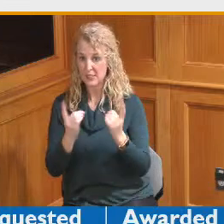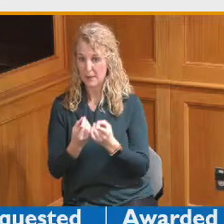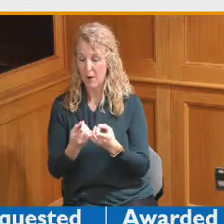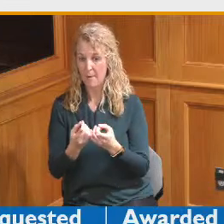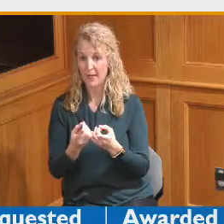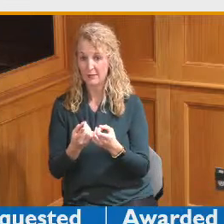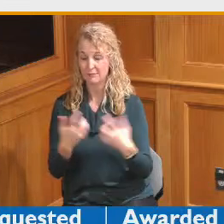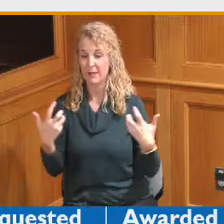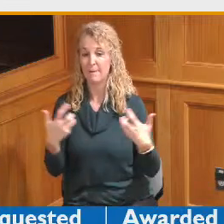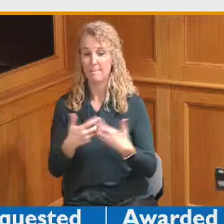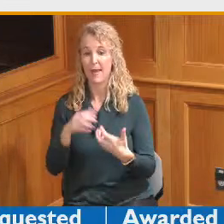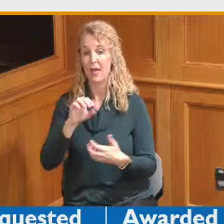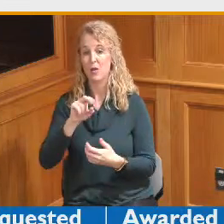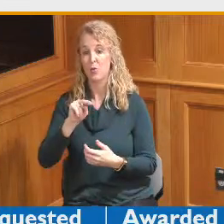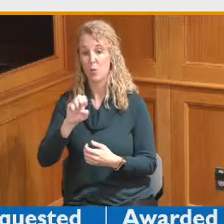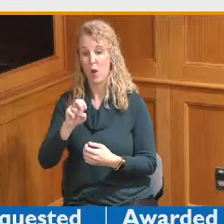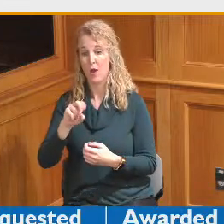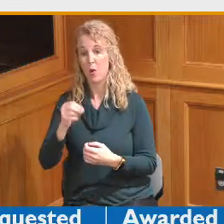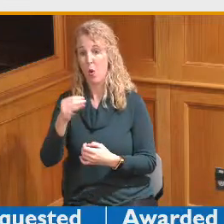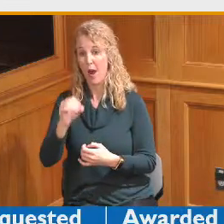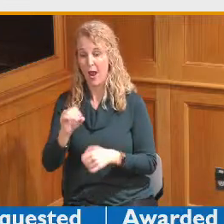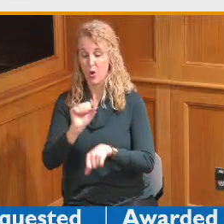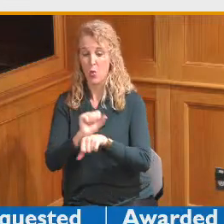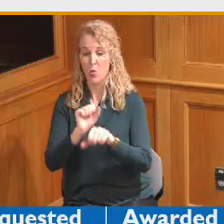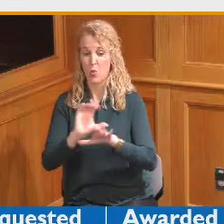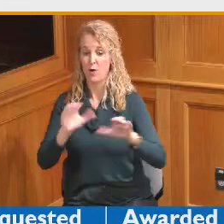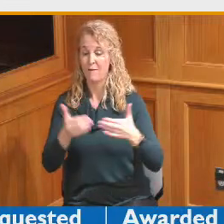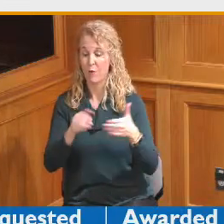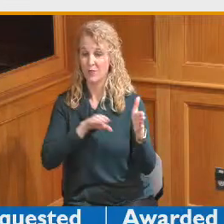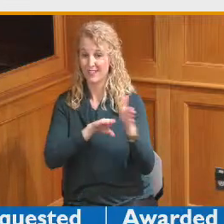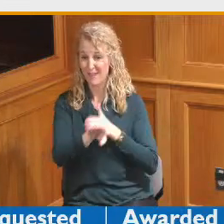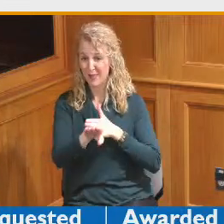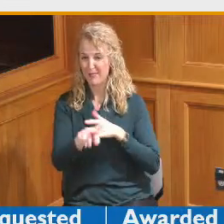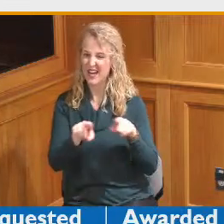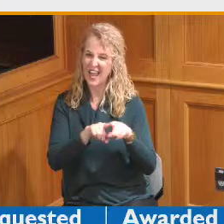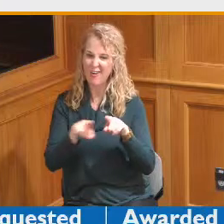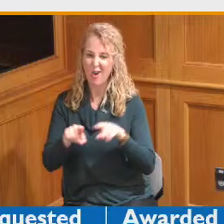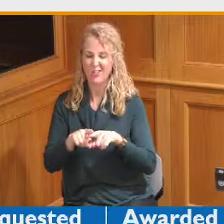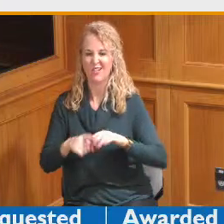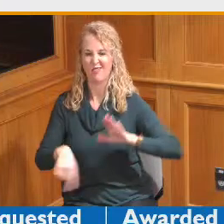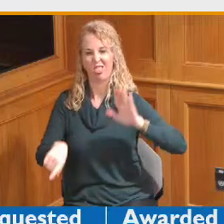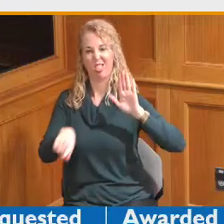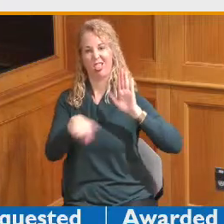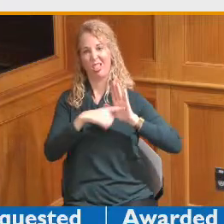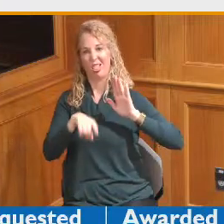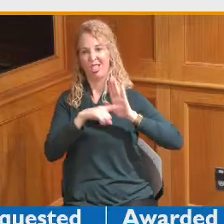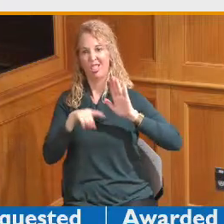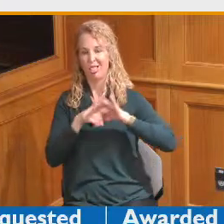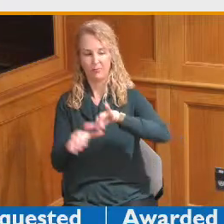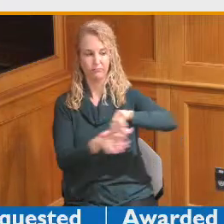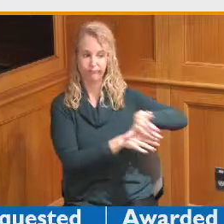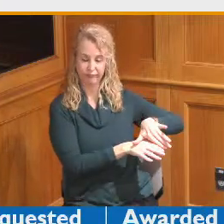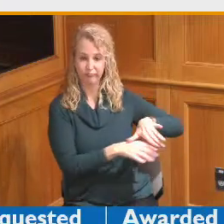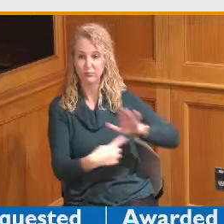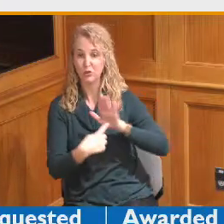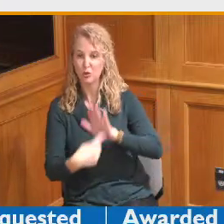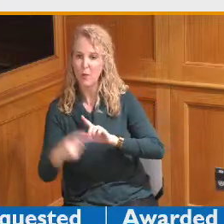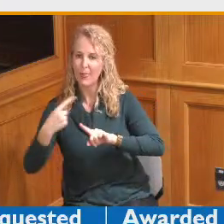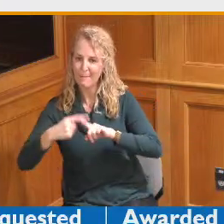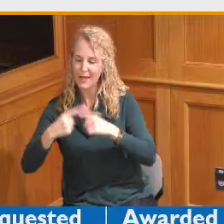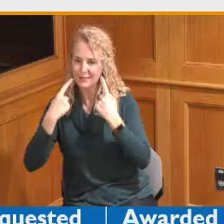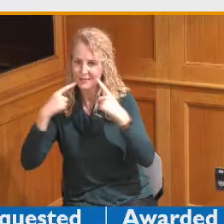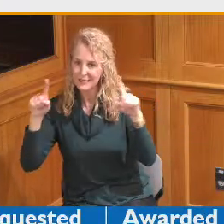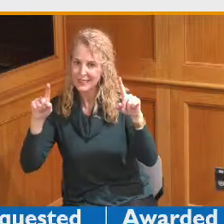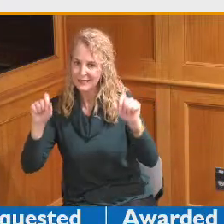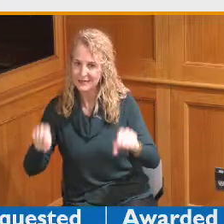with One Ohio's workforce development and stigma reduction strategies, aiming to provide trained peer recovery supporters and reduce these